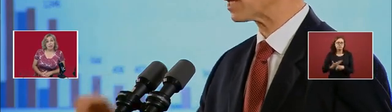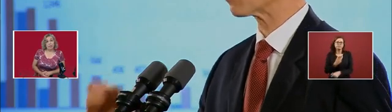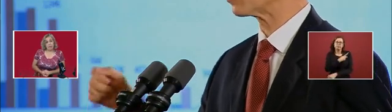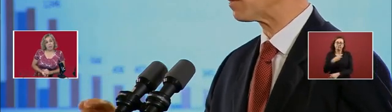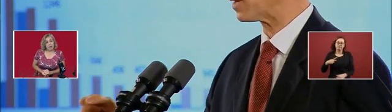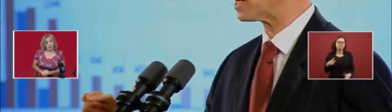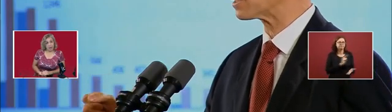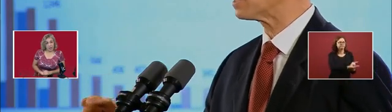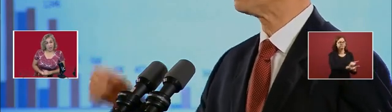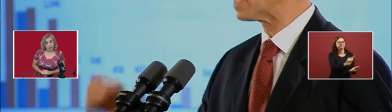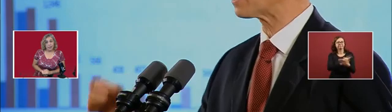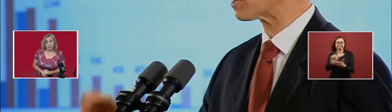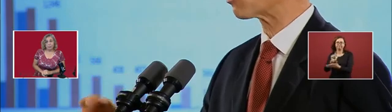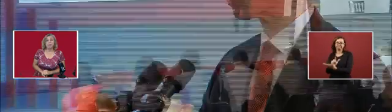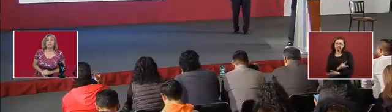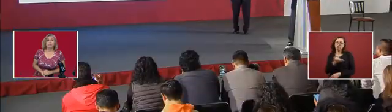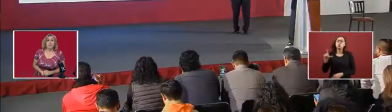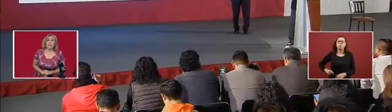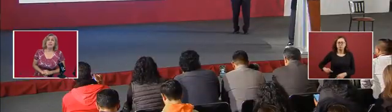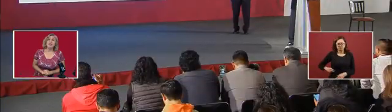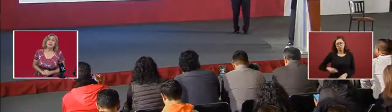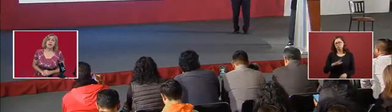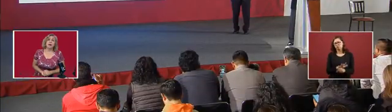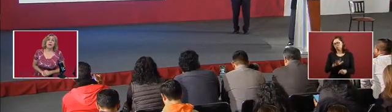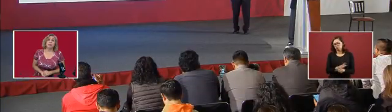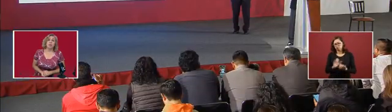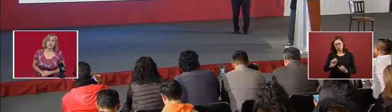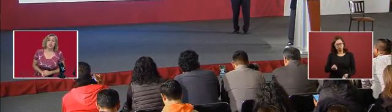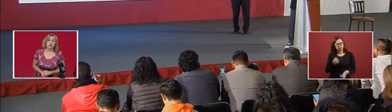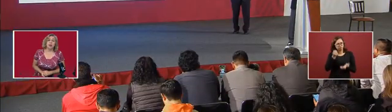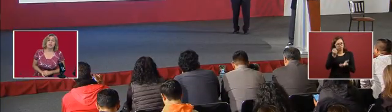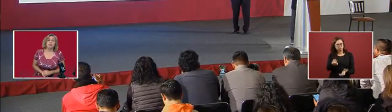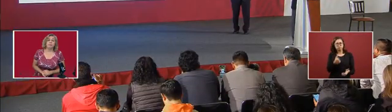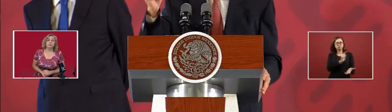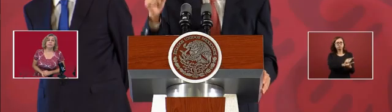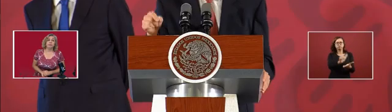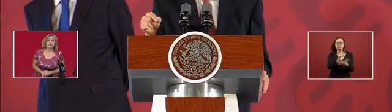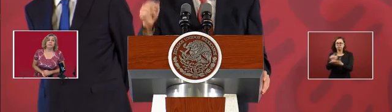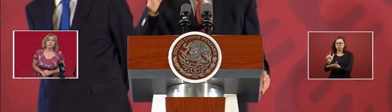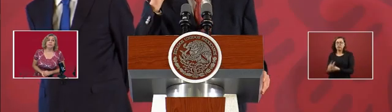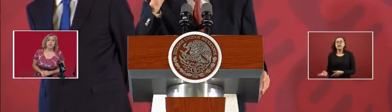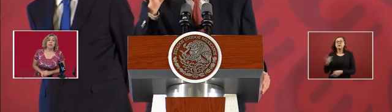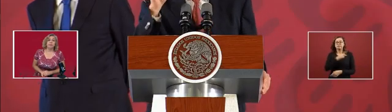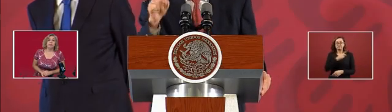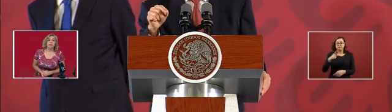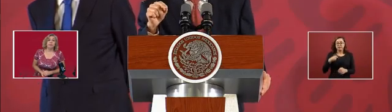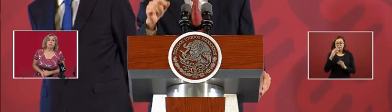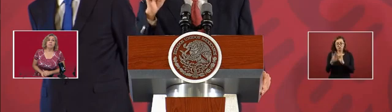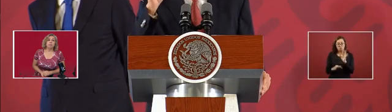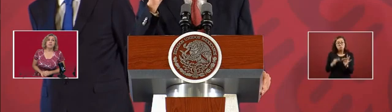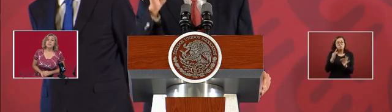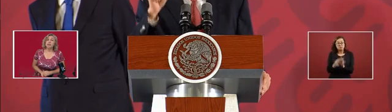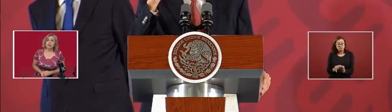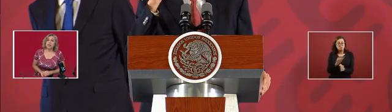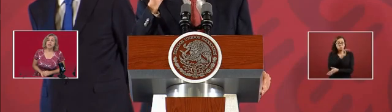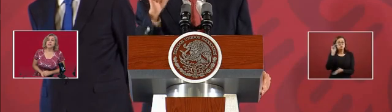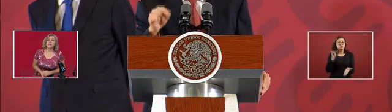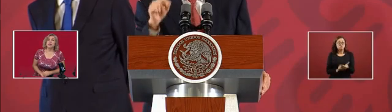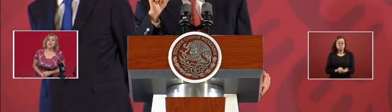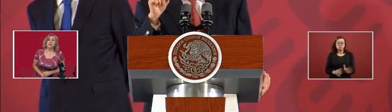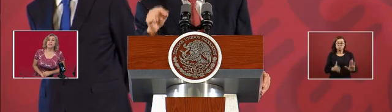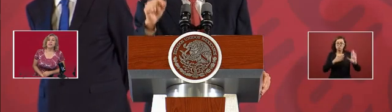be turned upside down and there be not water. Gardens, kiosks, everyone needs